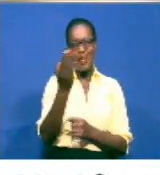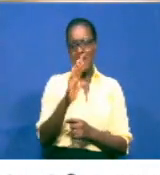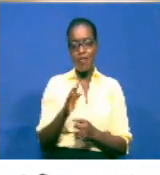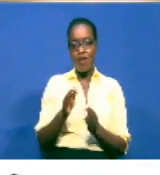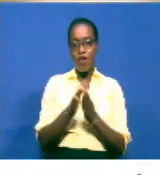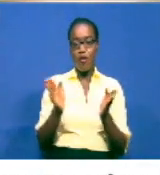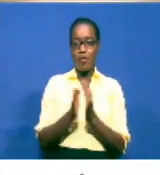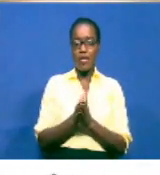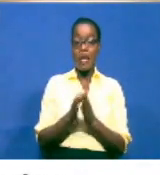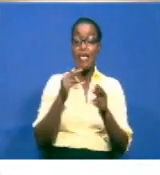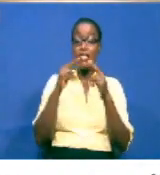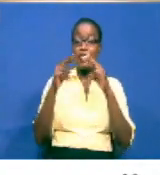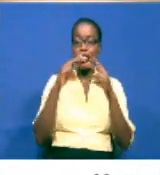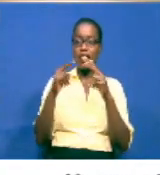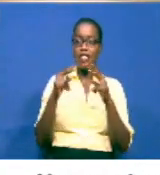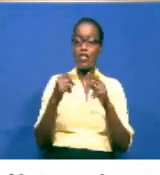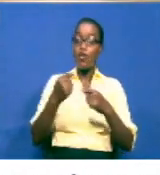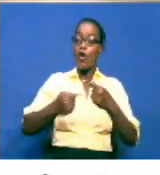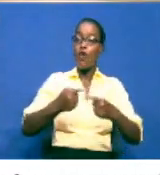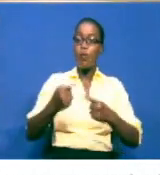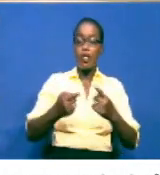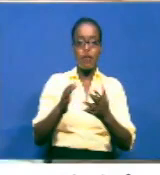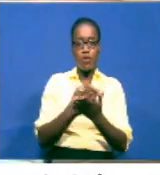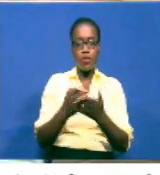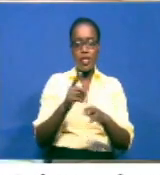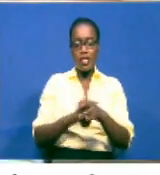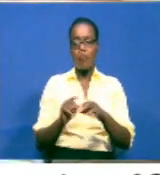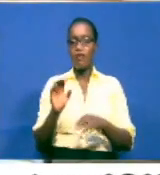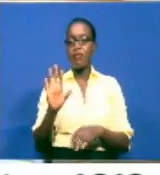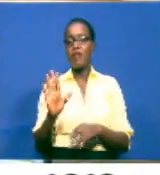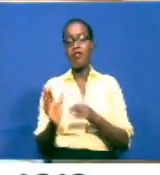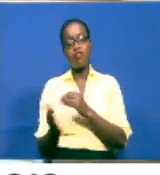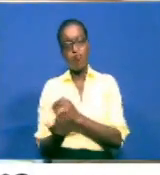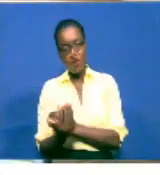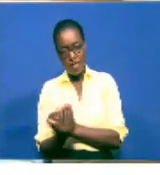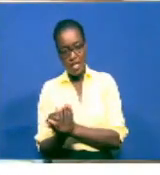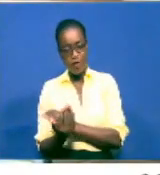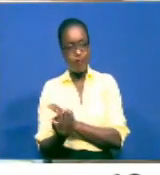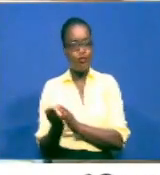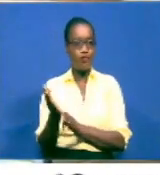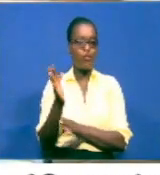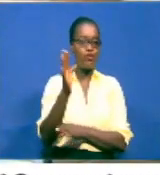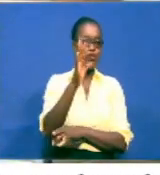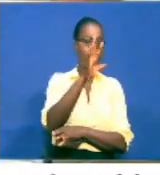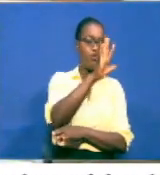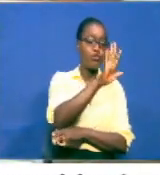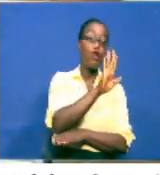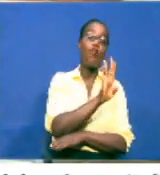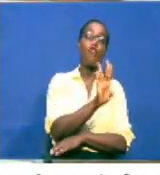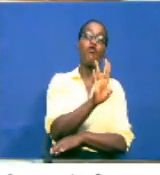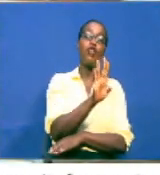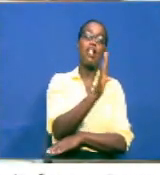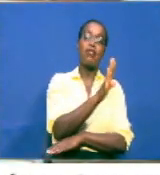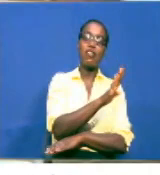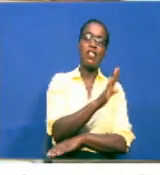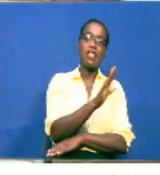restaurant. A restaurant will operate between 5 and 4 p.m., not later than that, because